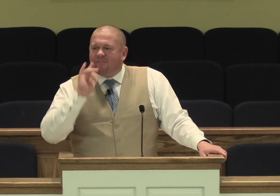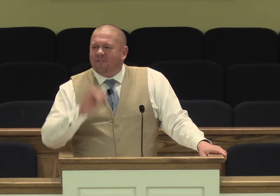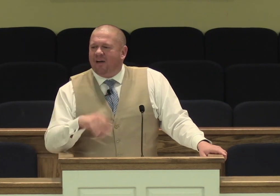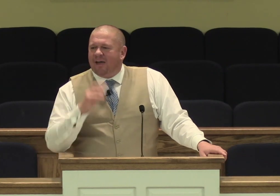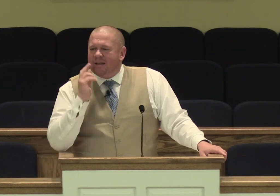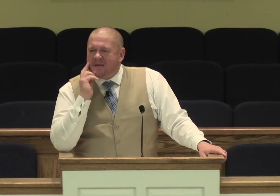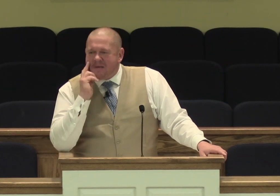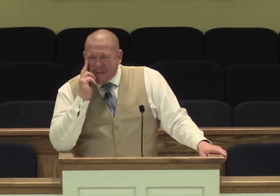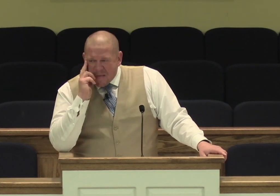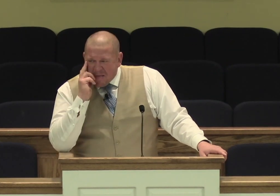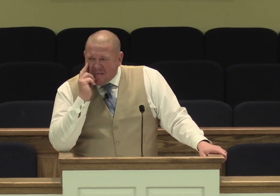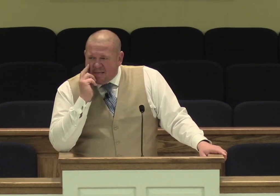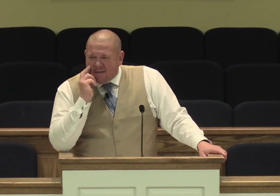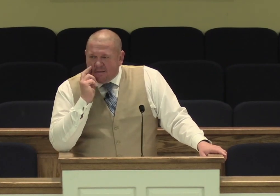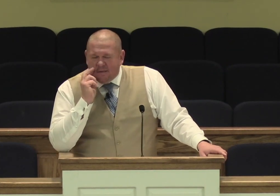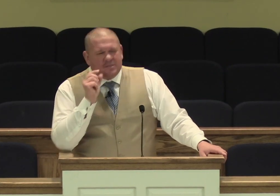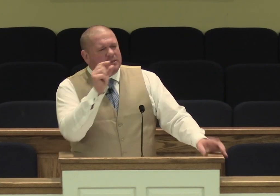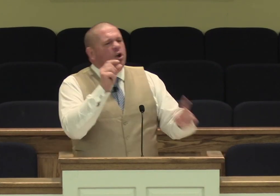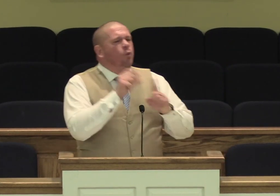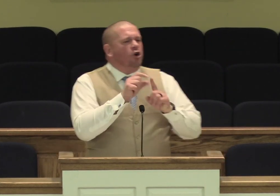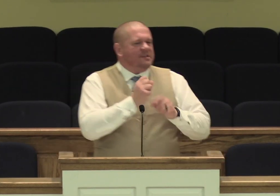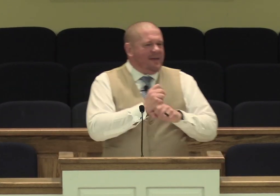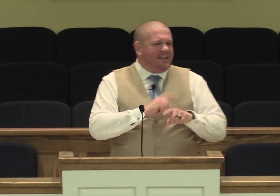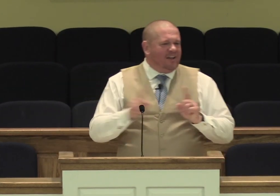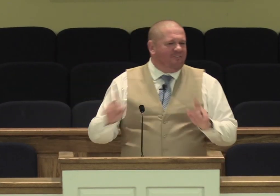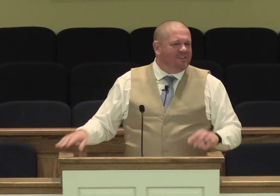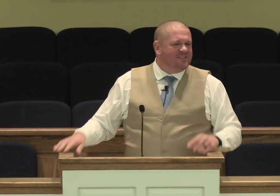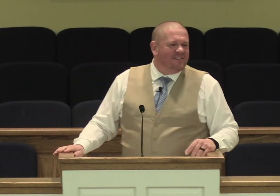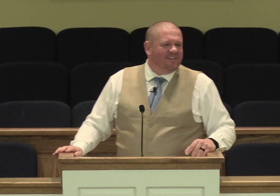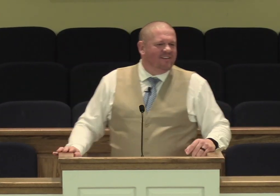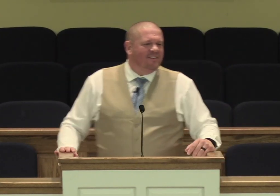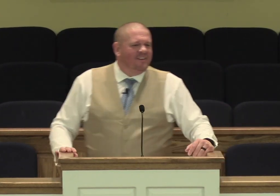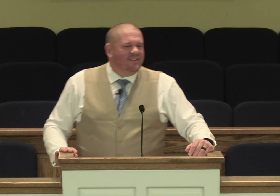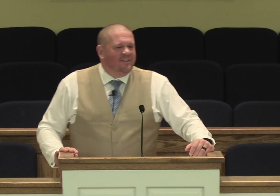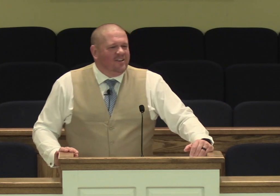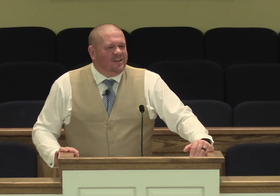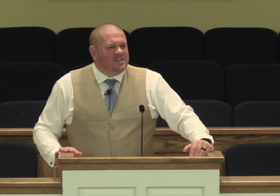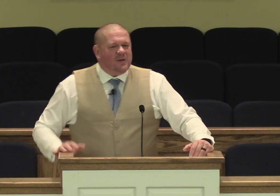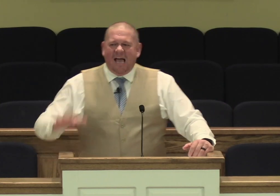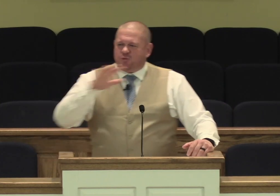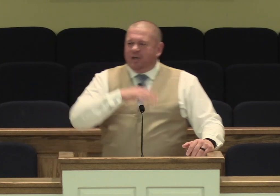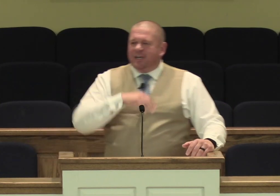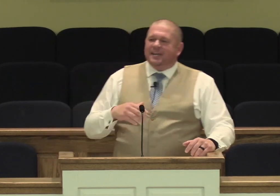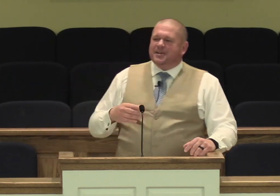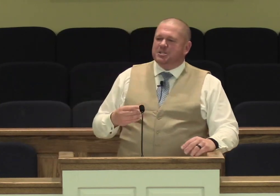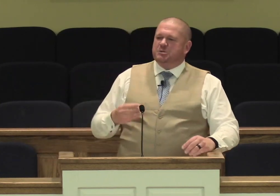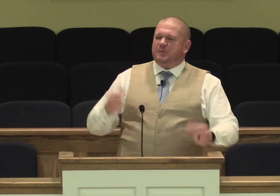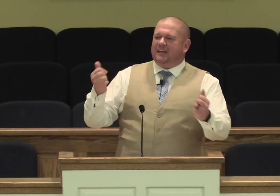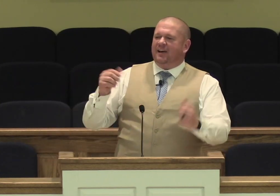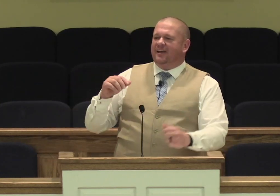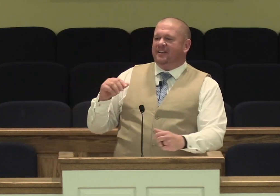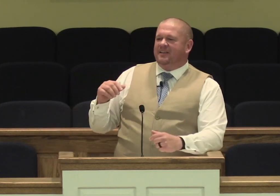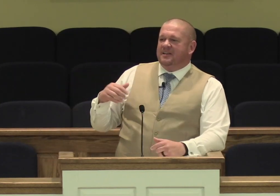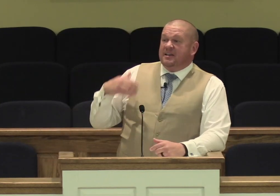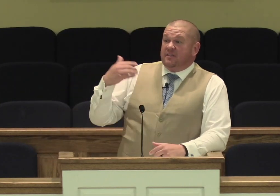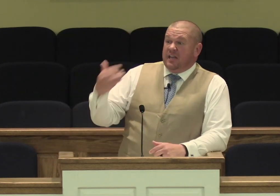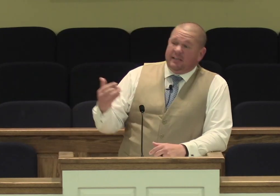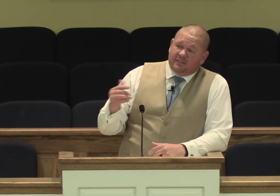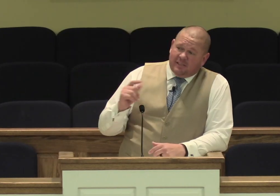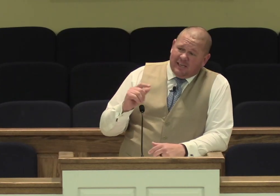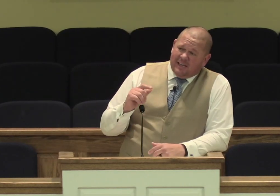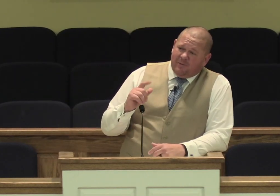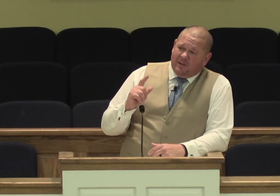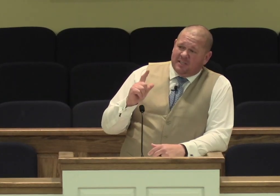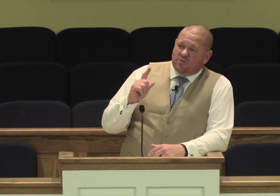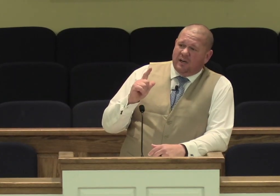thank God for that. It's the little words that make a difference. So as we spend the